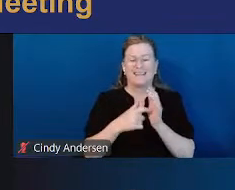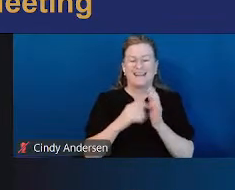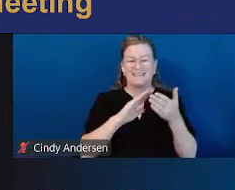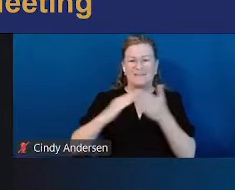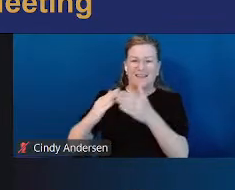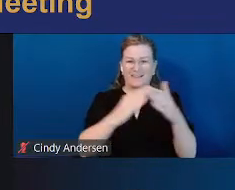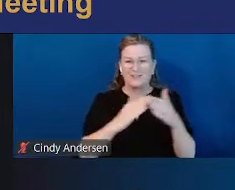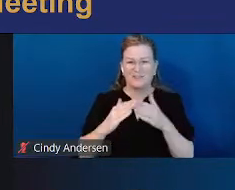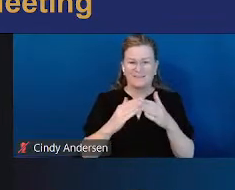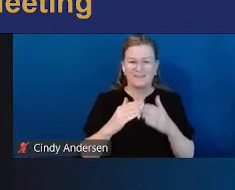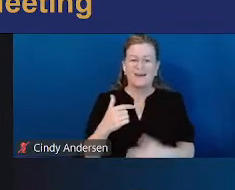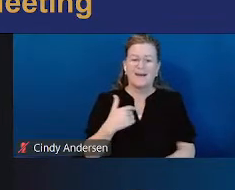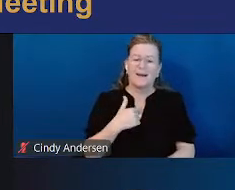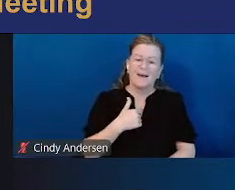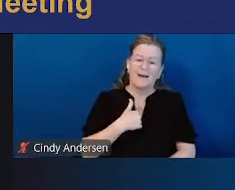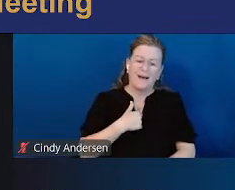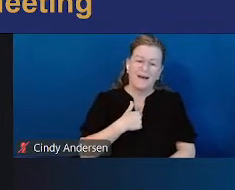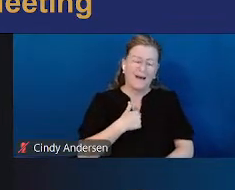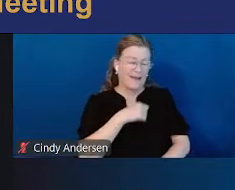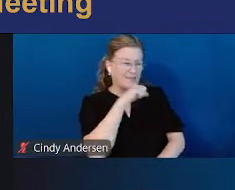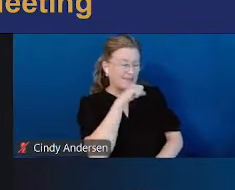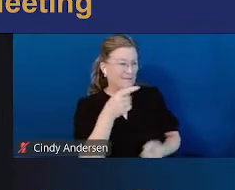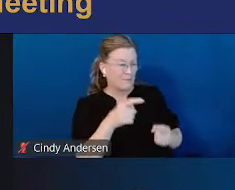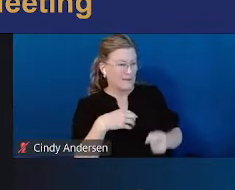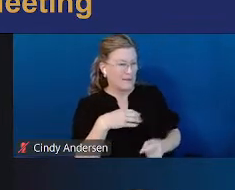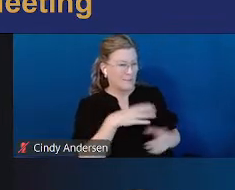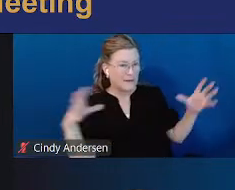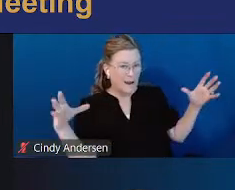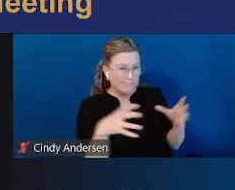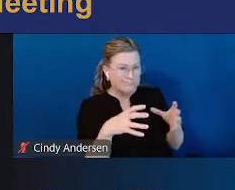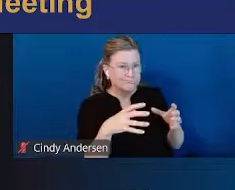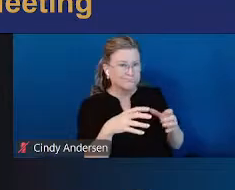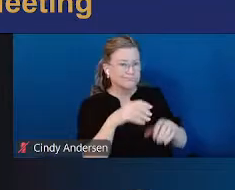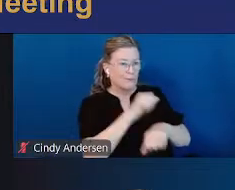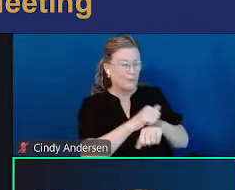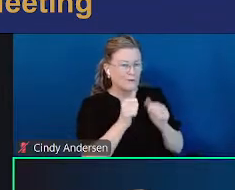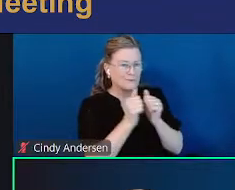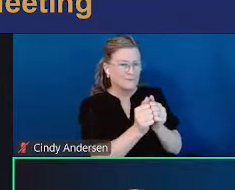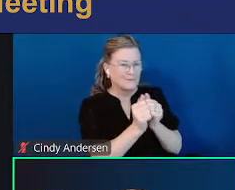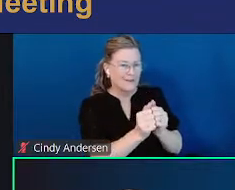I love when the committee comes together and does good work.